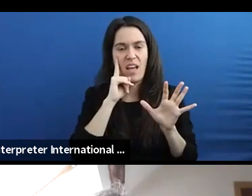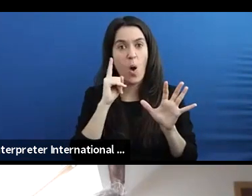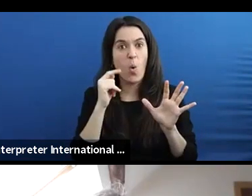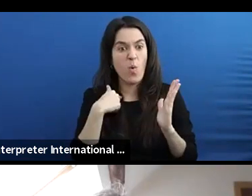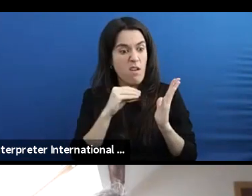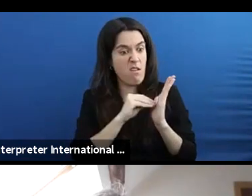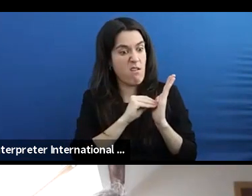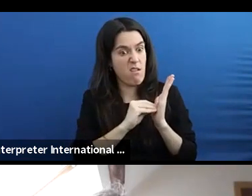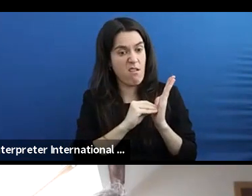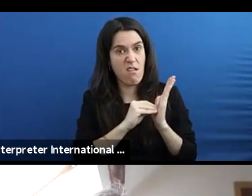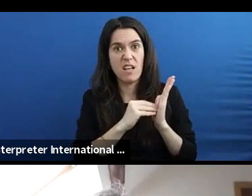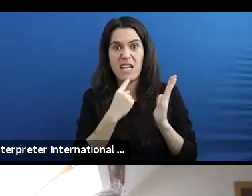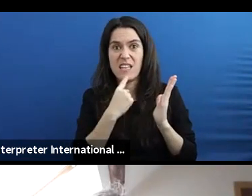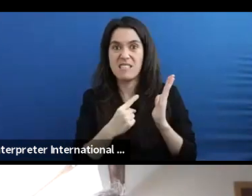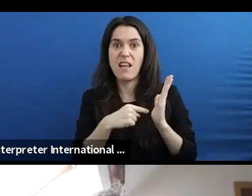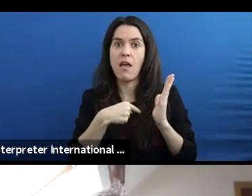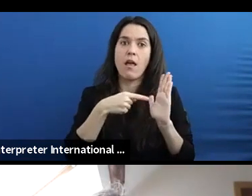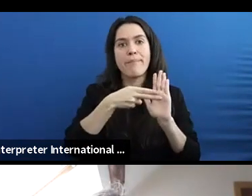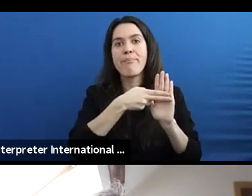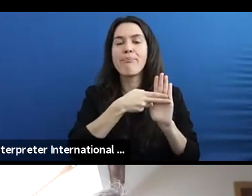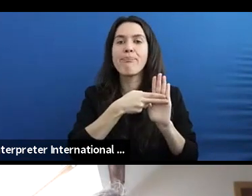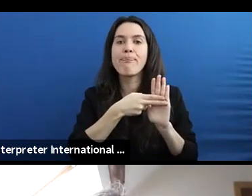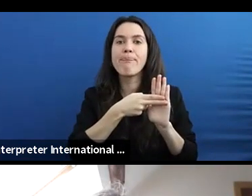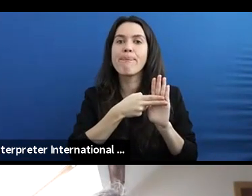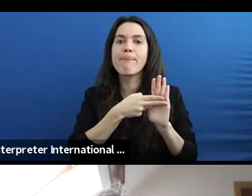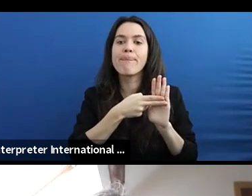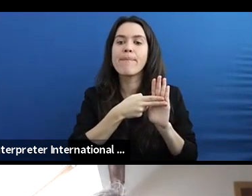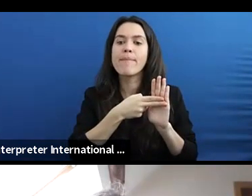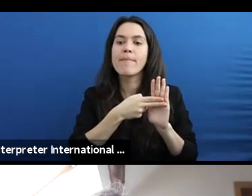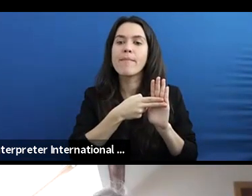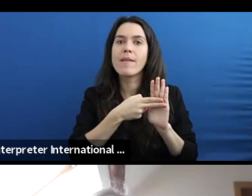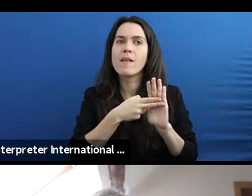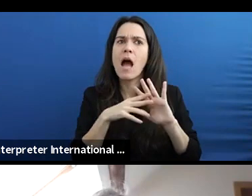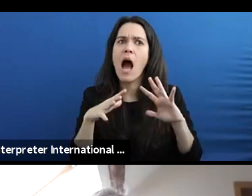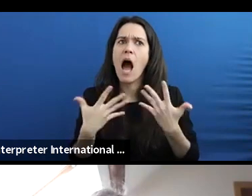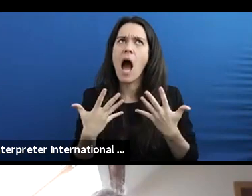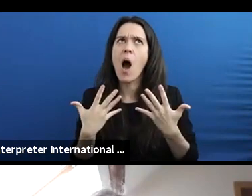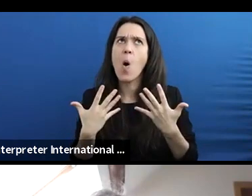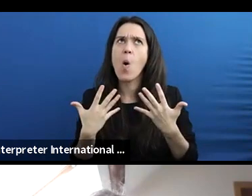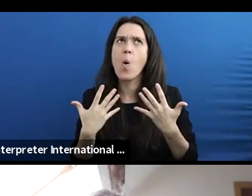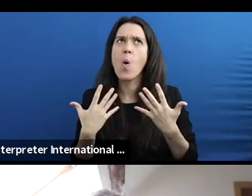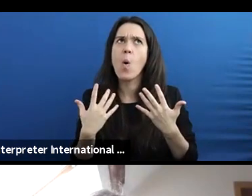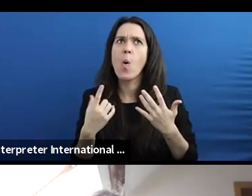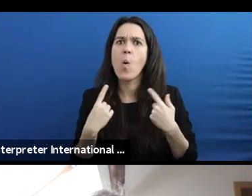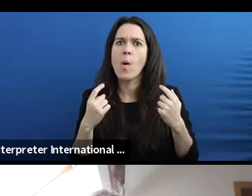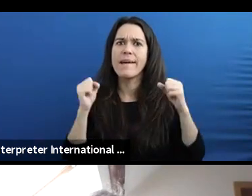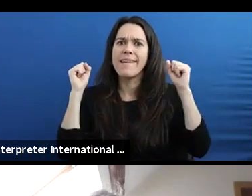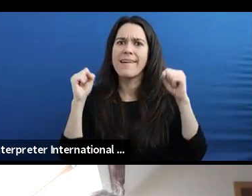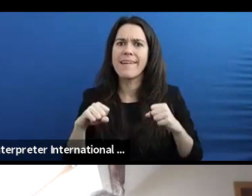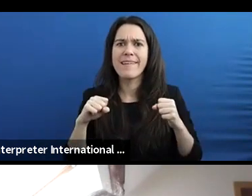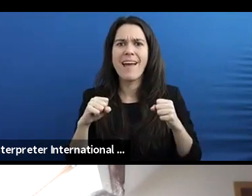only about how can we reduce carbon dioxide emissions